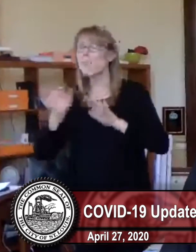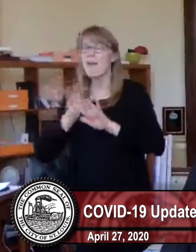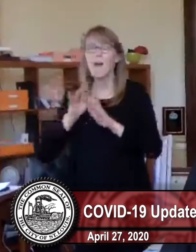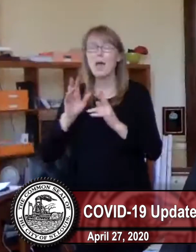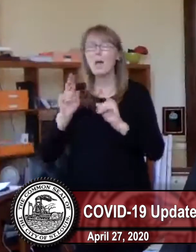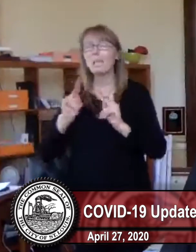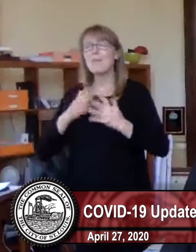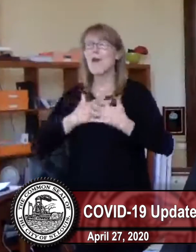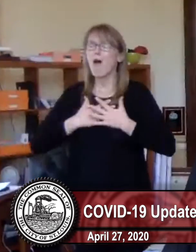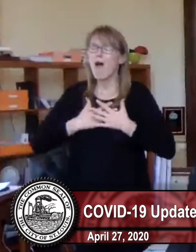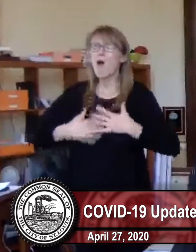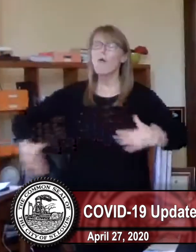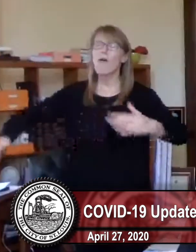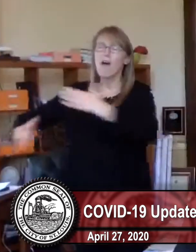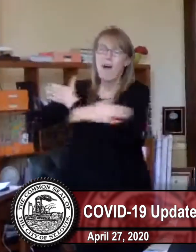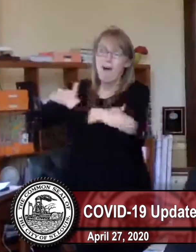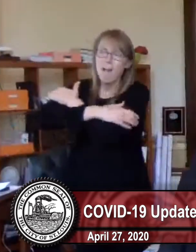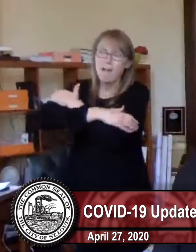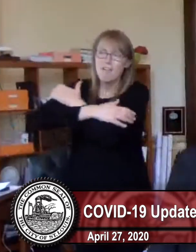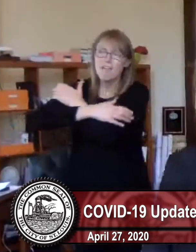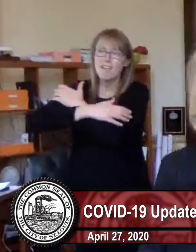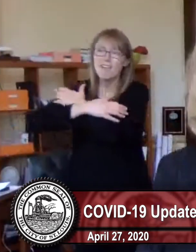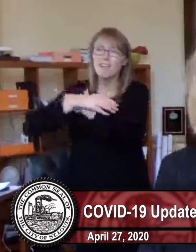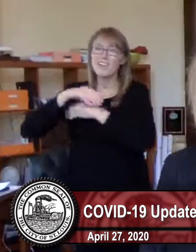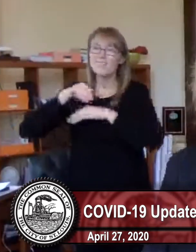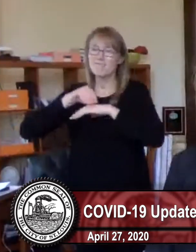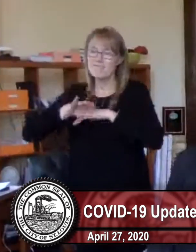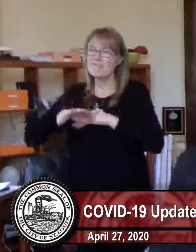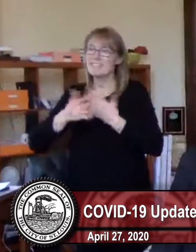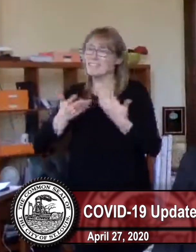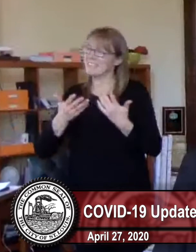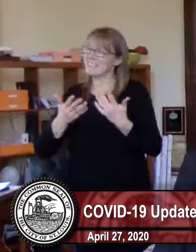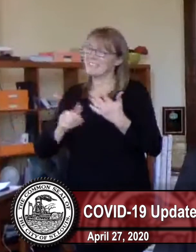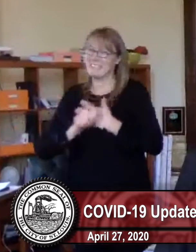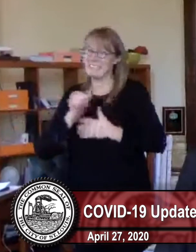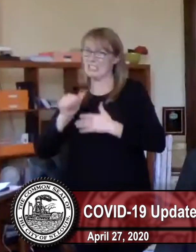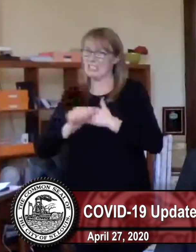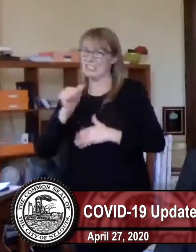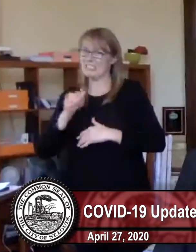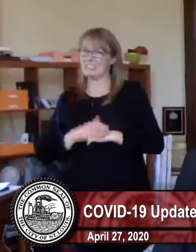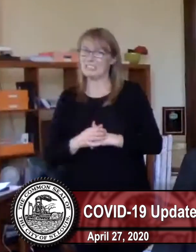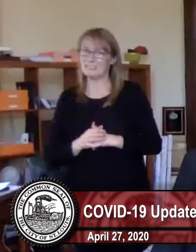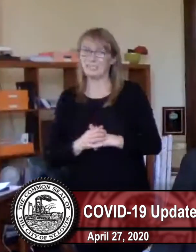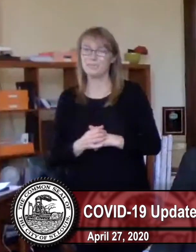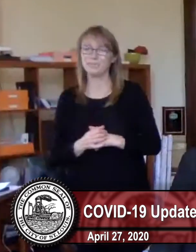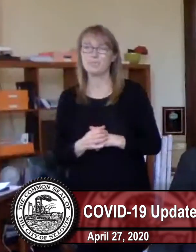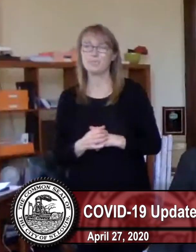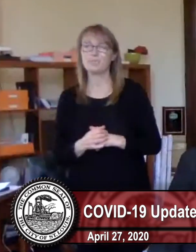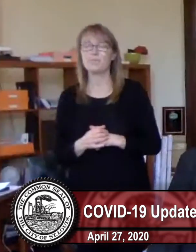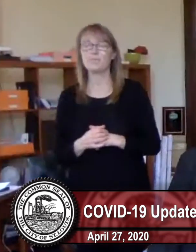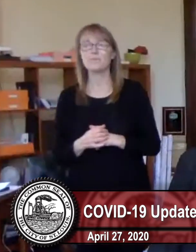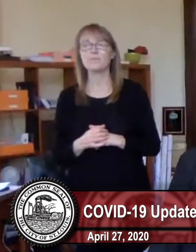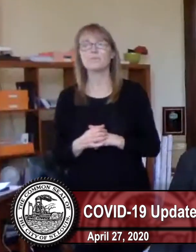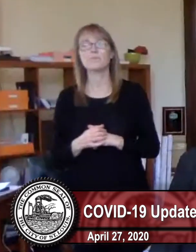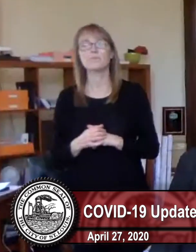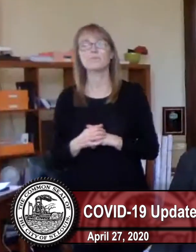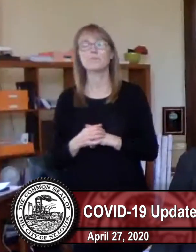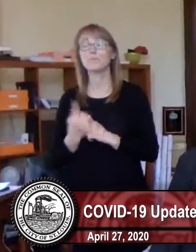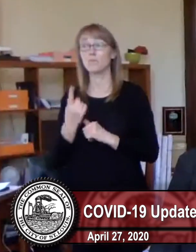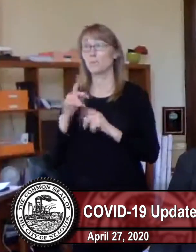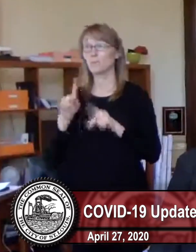pretty dangerous situation. Is the city consider hiring extra contact tracers to help in